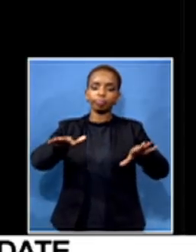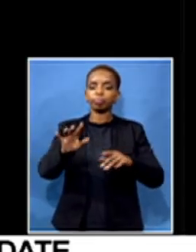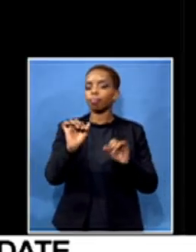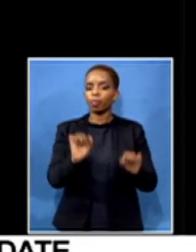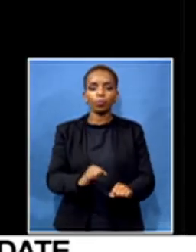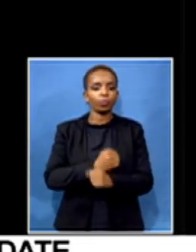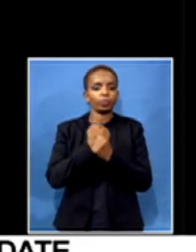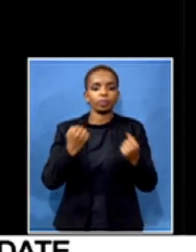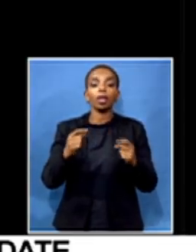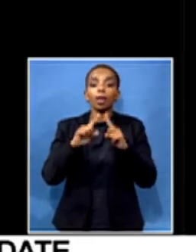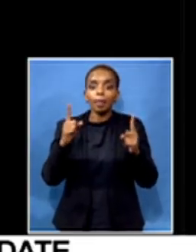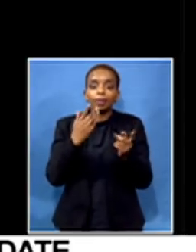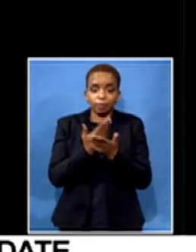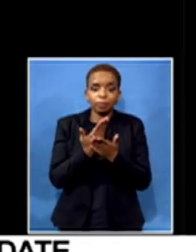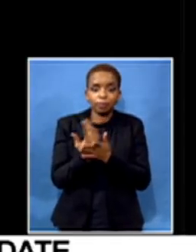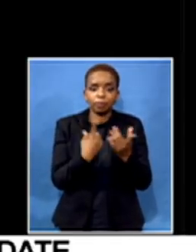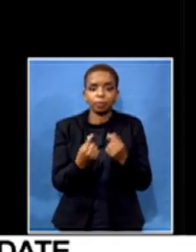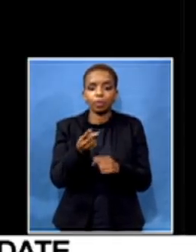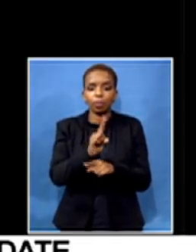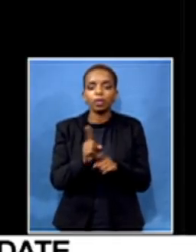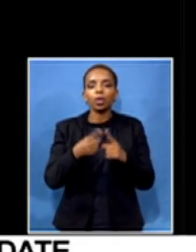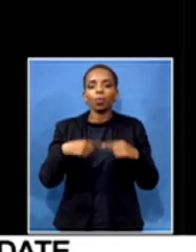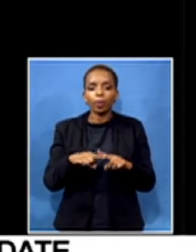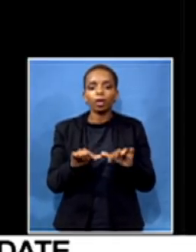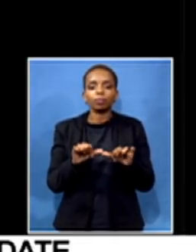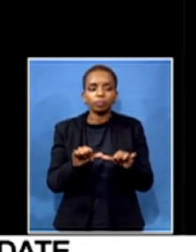actually make sure that we keep dragging on the